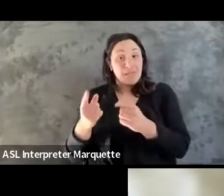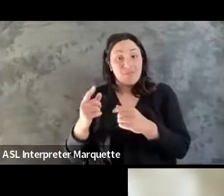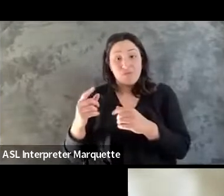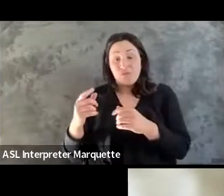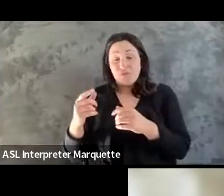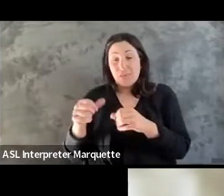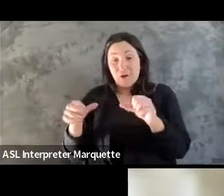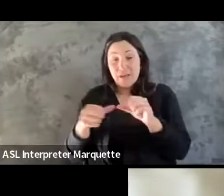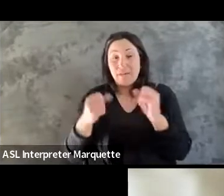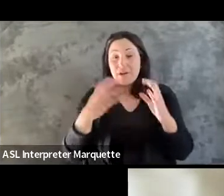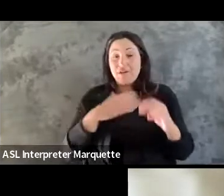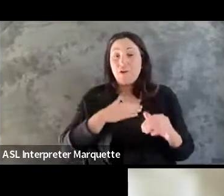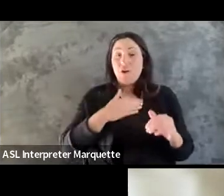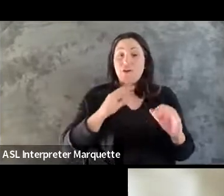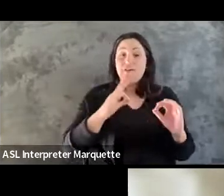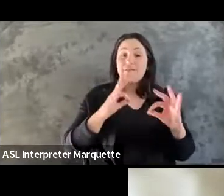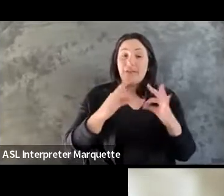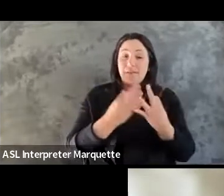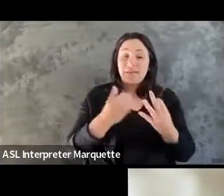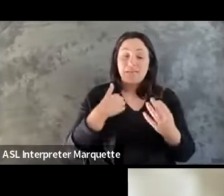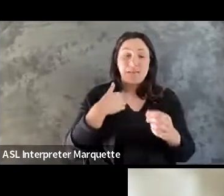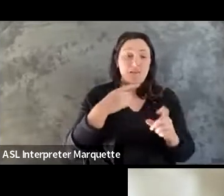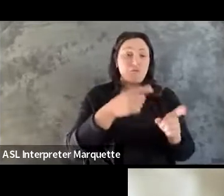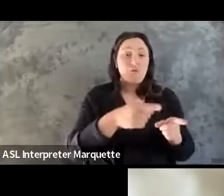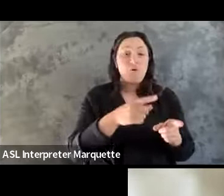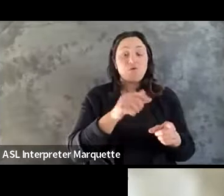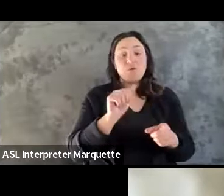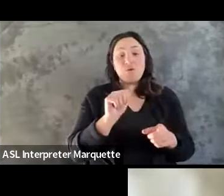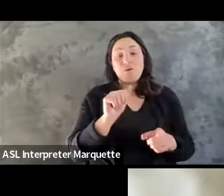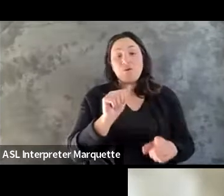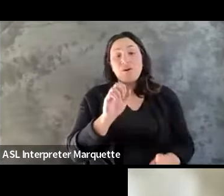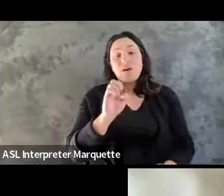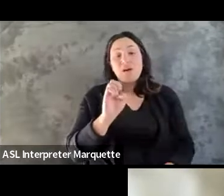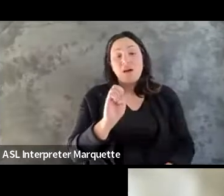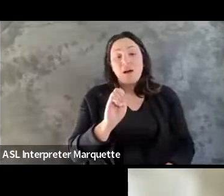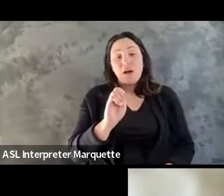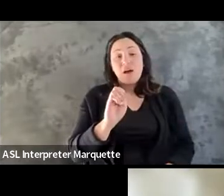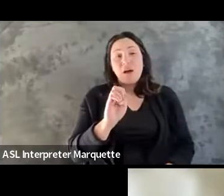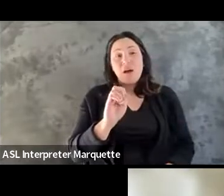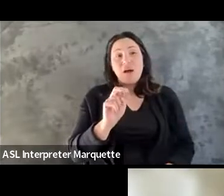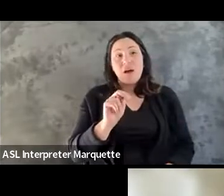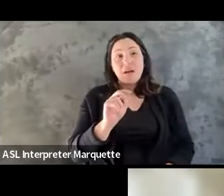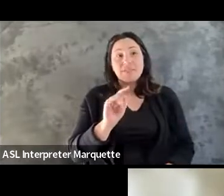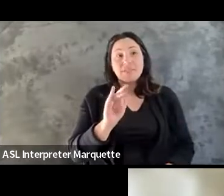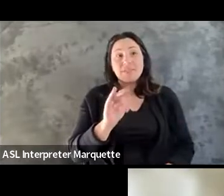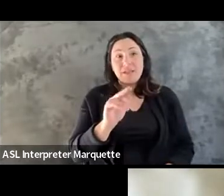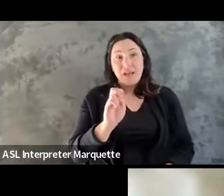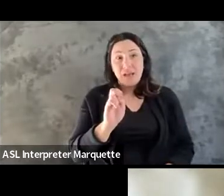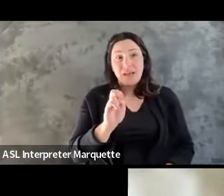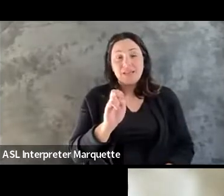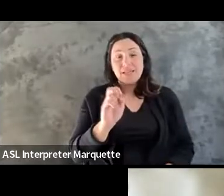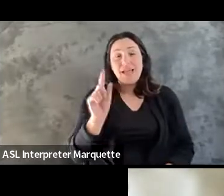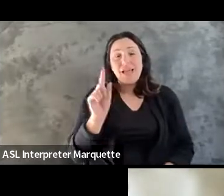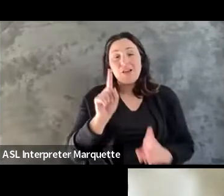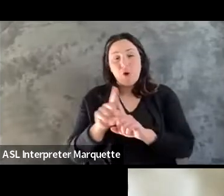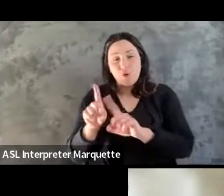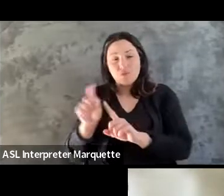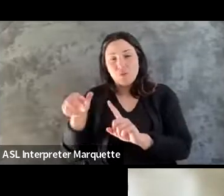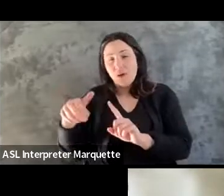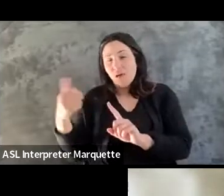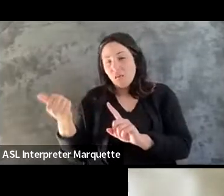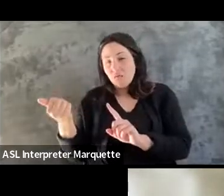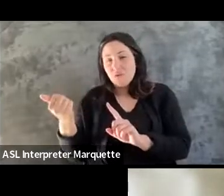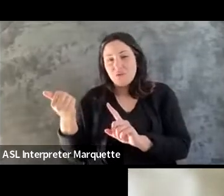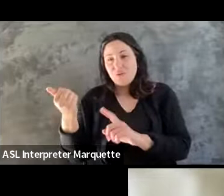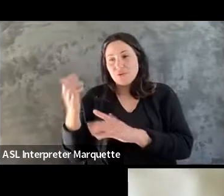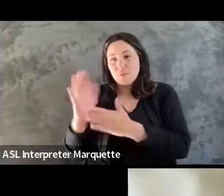have students in Einstein as well as in district schools. And it would be foolhardy for us to not look and watch what San Diego